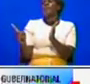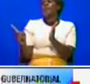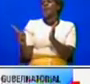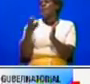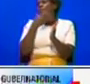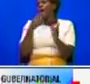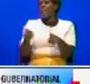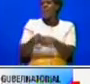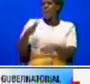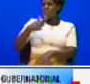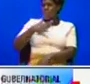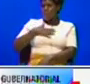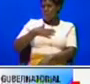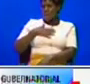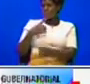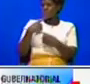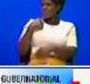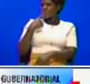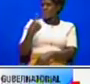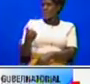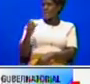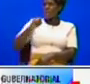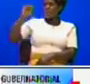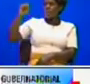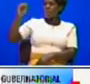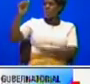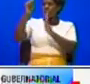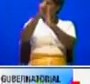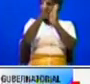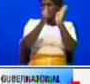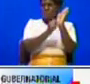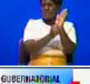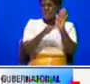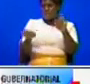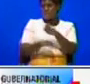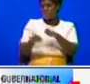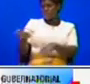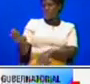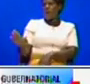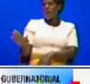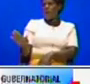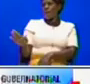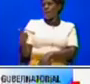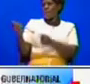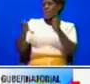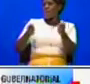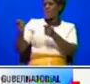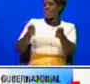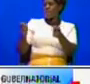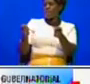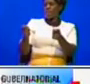My brother has spoken about playing a political agenda and his deputy playing the managerial